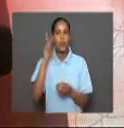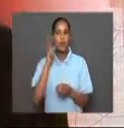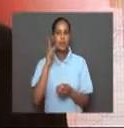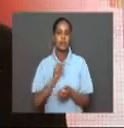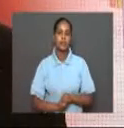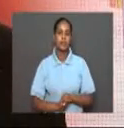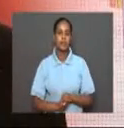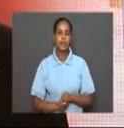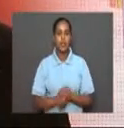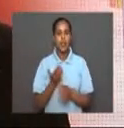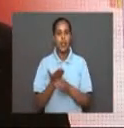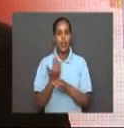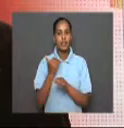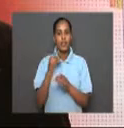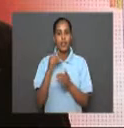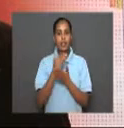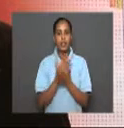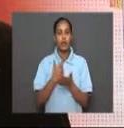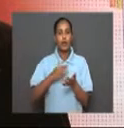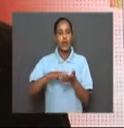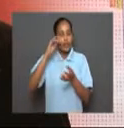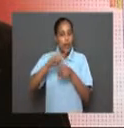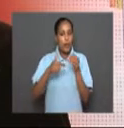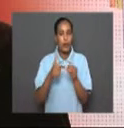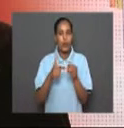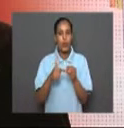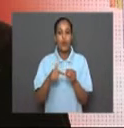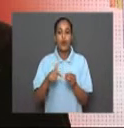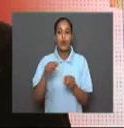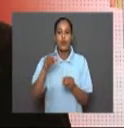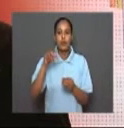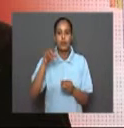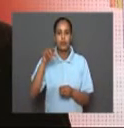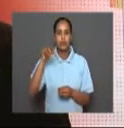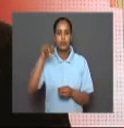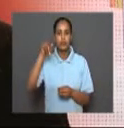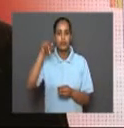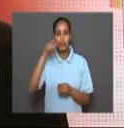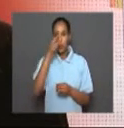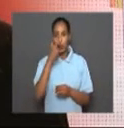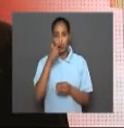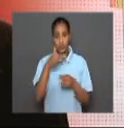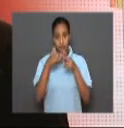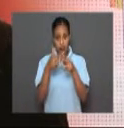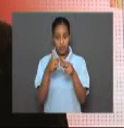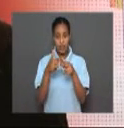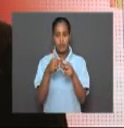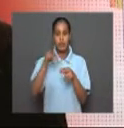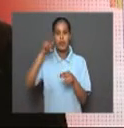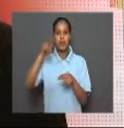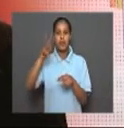polymers. In the last lesson, we learned about polyvinyl chloride, commonly known